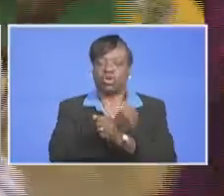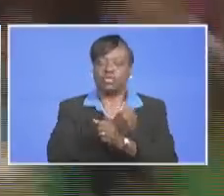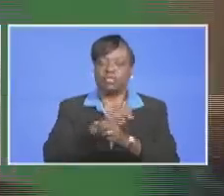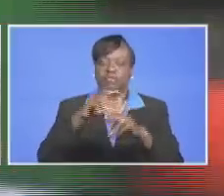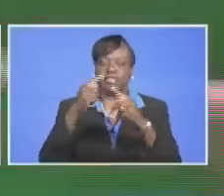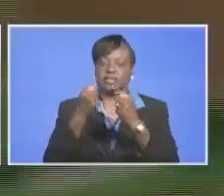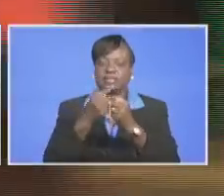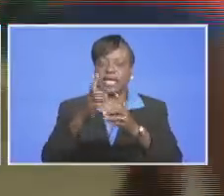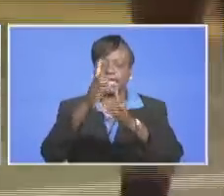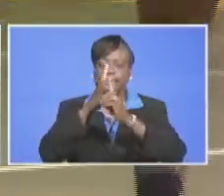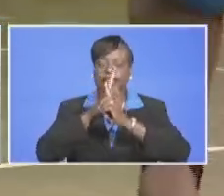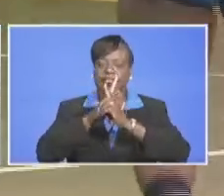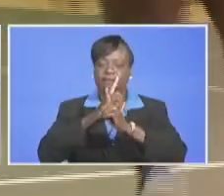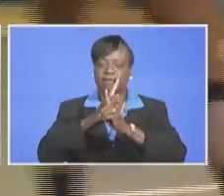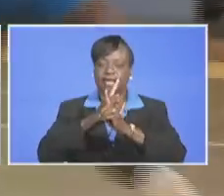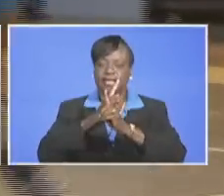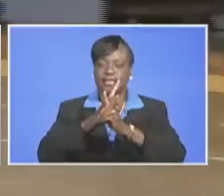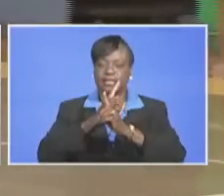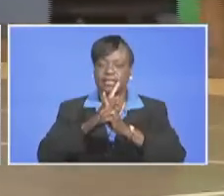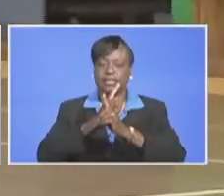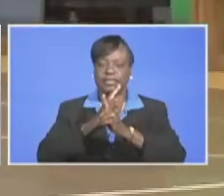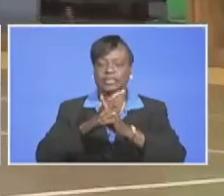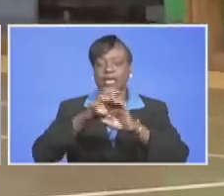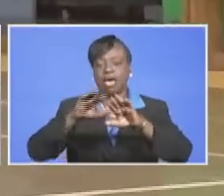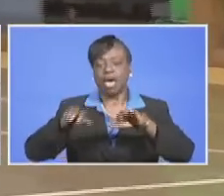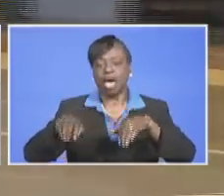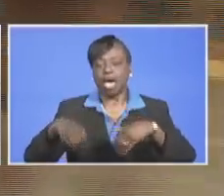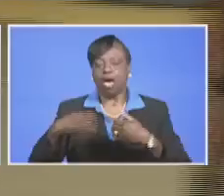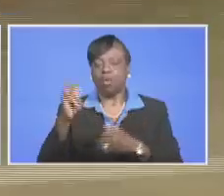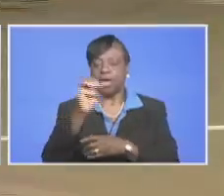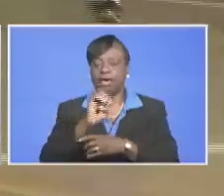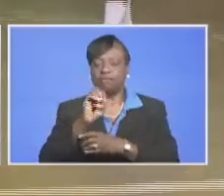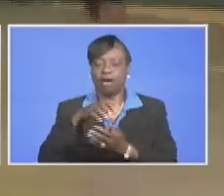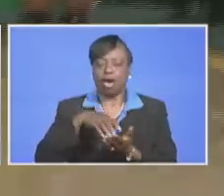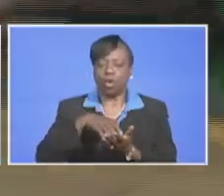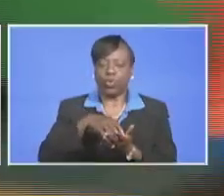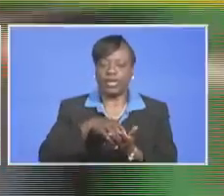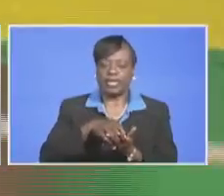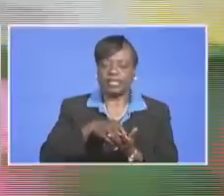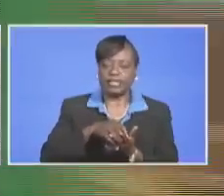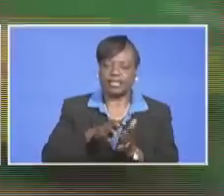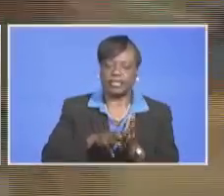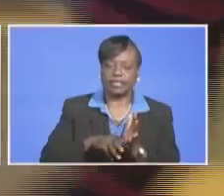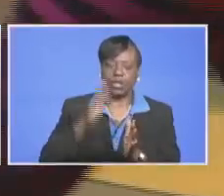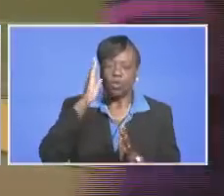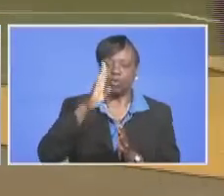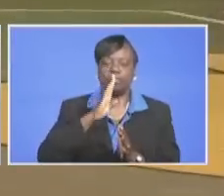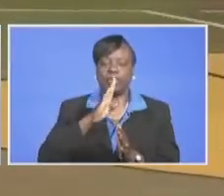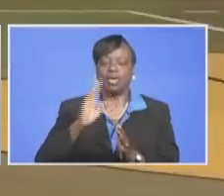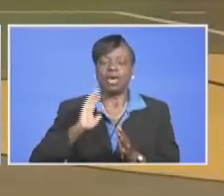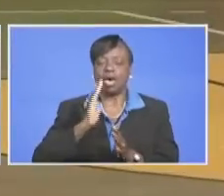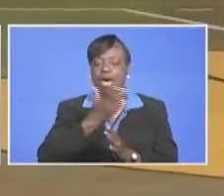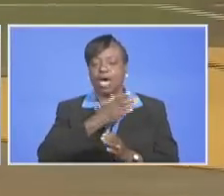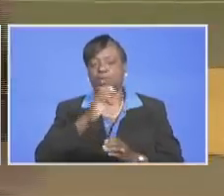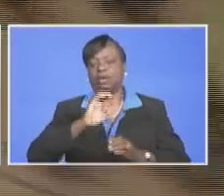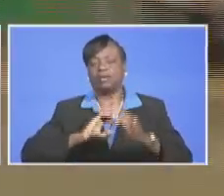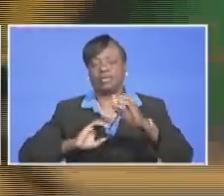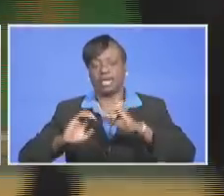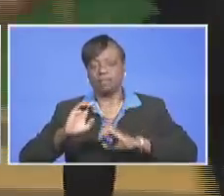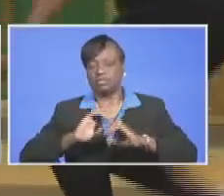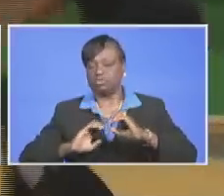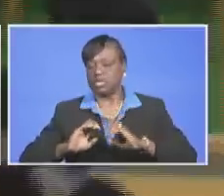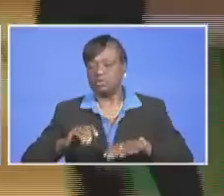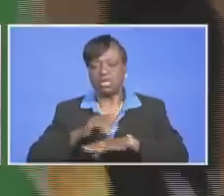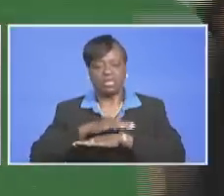defense. However, I think our weakness is going to be our chemistry. Like I said, we haven't had much